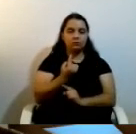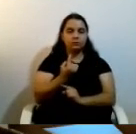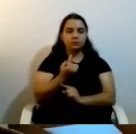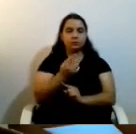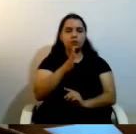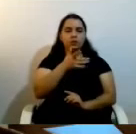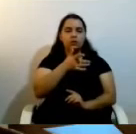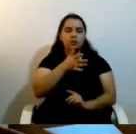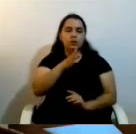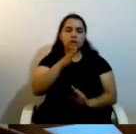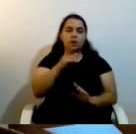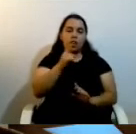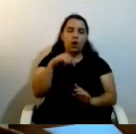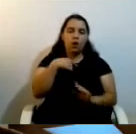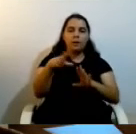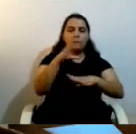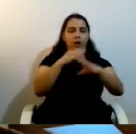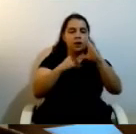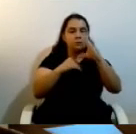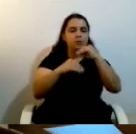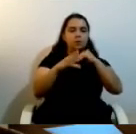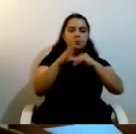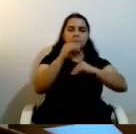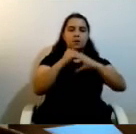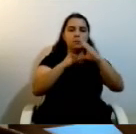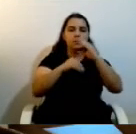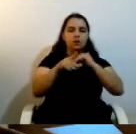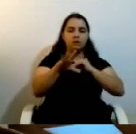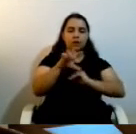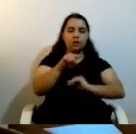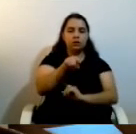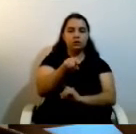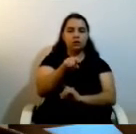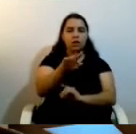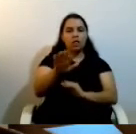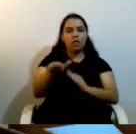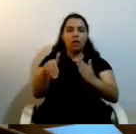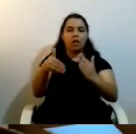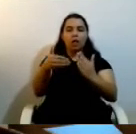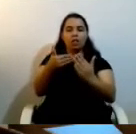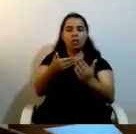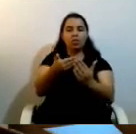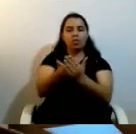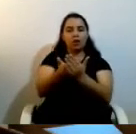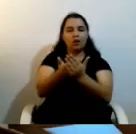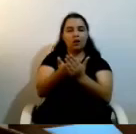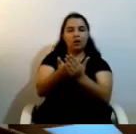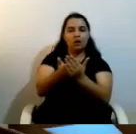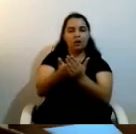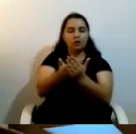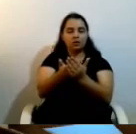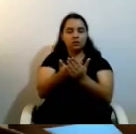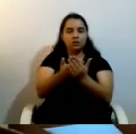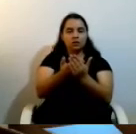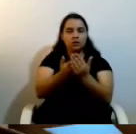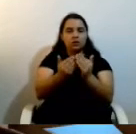to use this tool, the higher will be the degree of our self-determination and